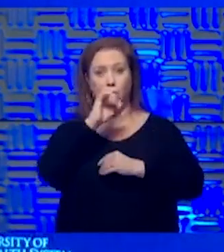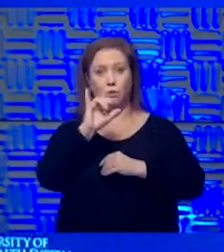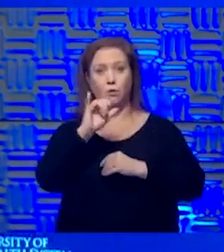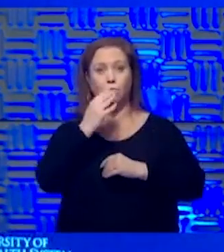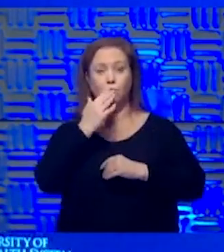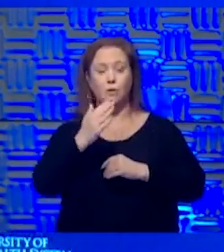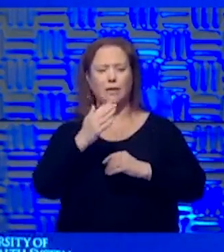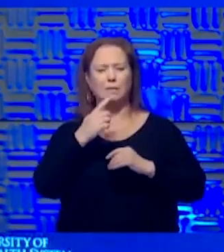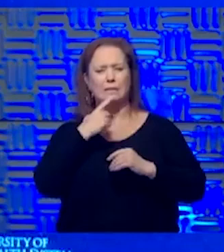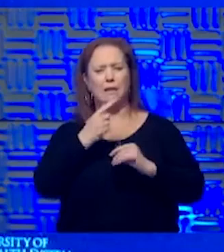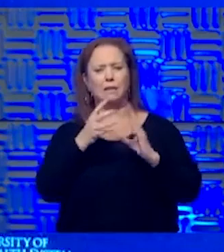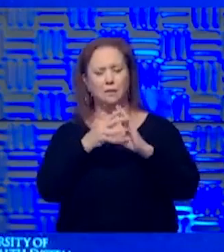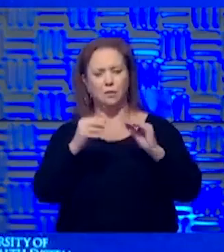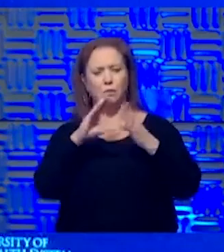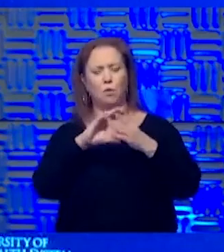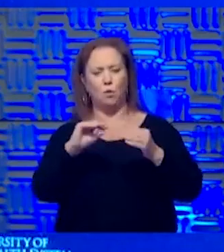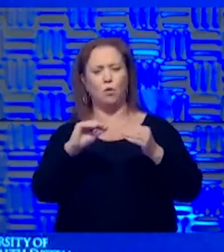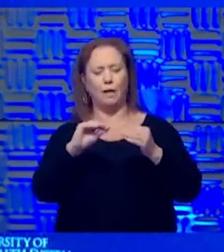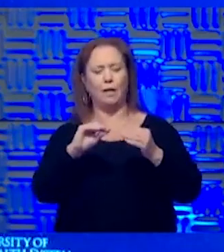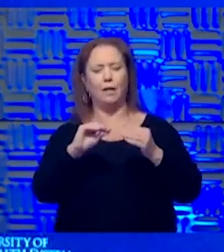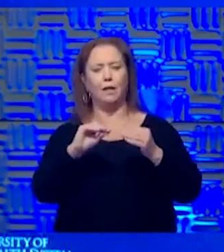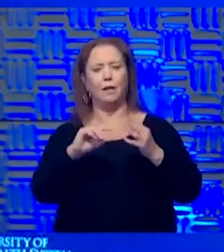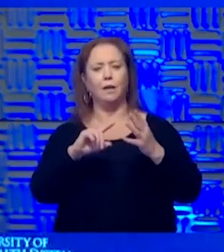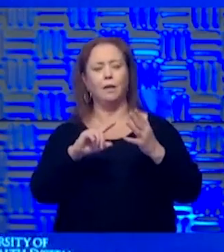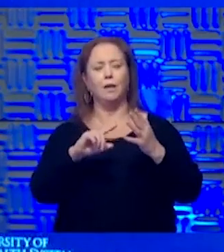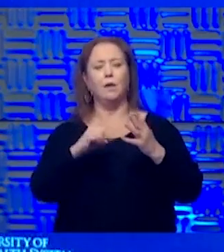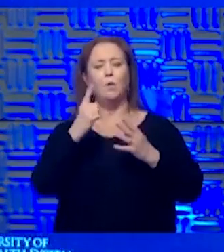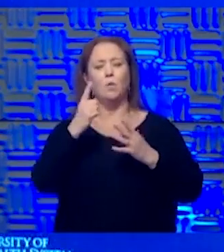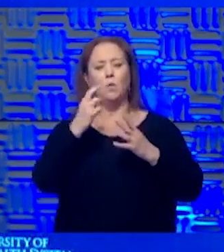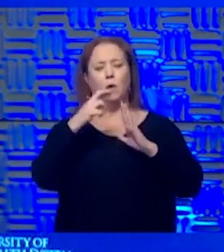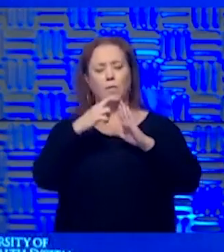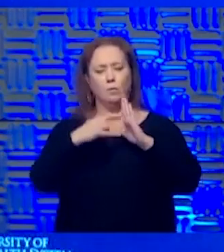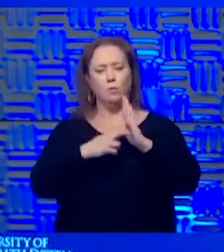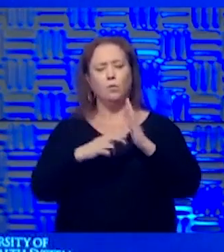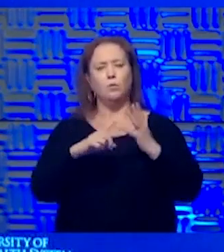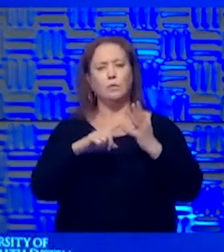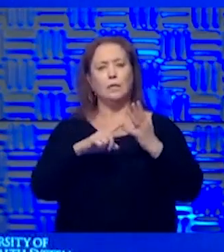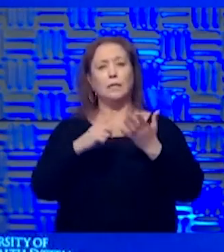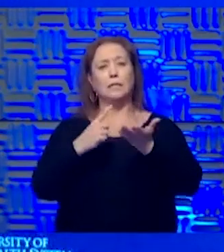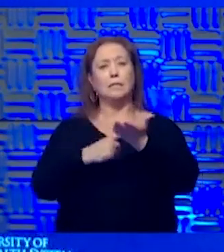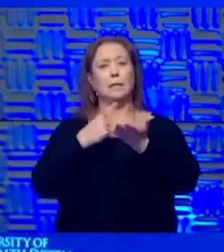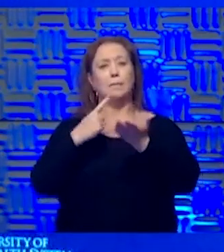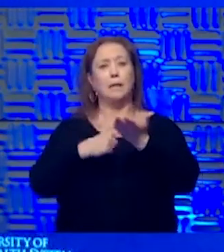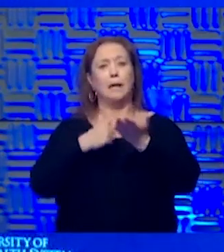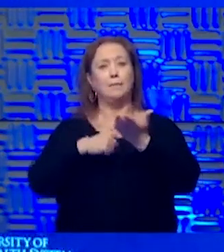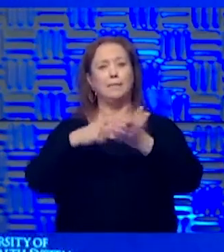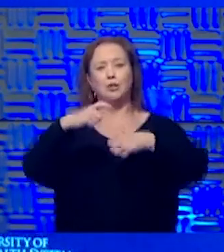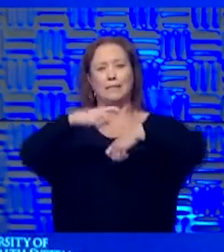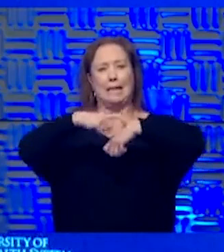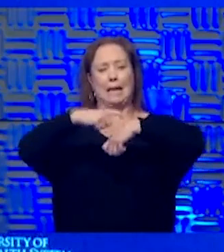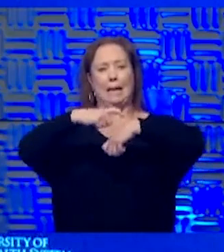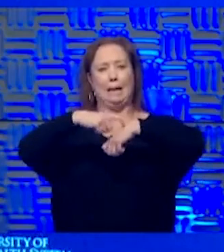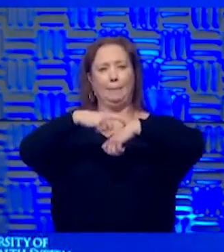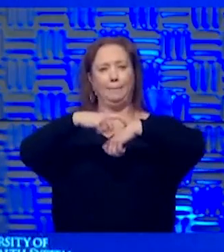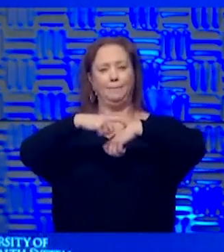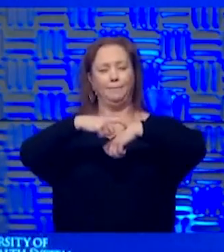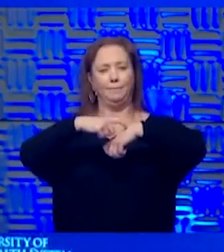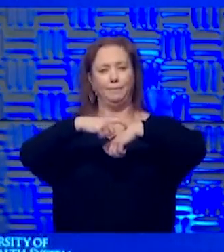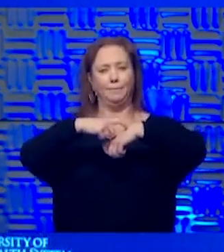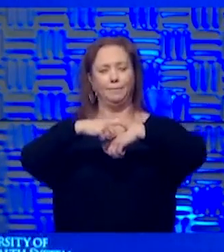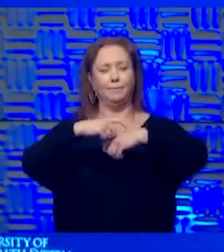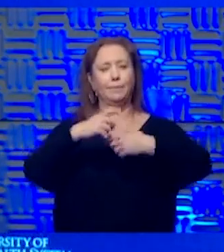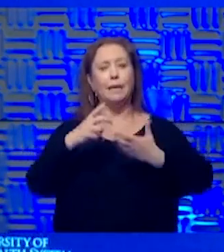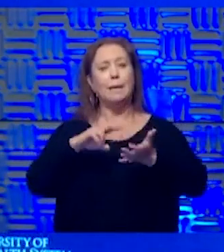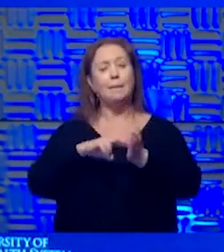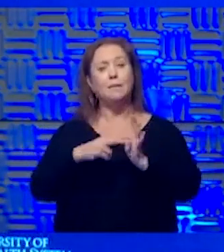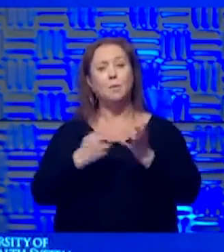telling the story of how we're making sure everything's all tuned up. And we have one of the rules, which is that sometimes it just takes time. And what that really means is